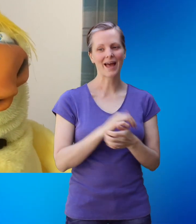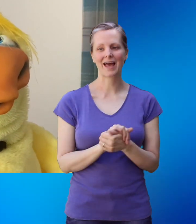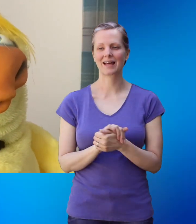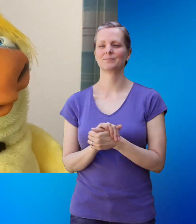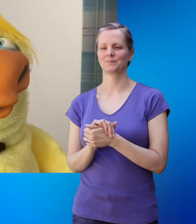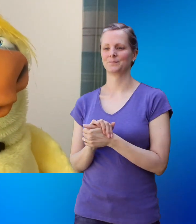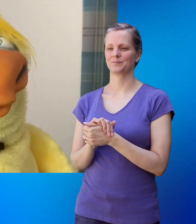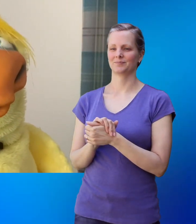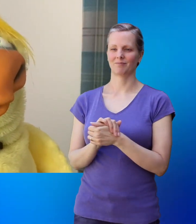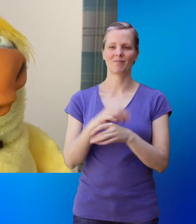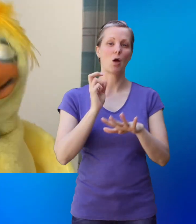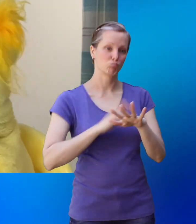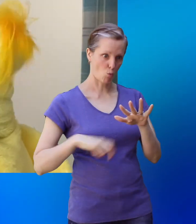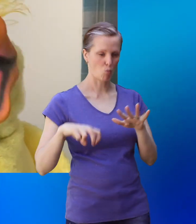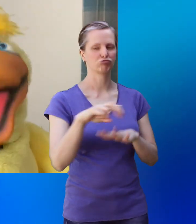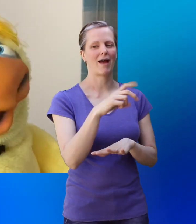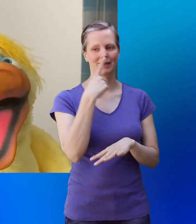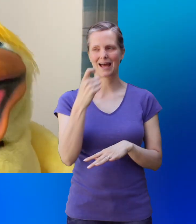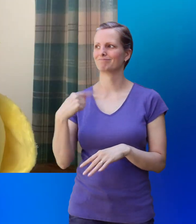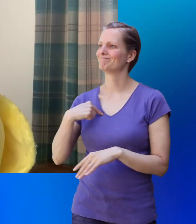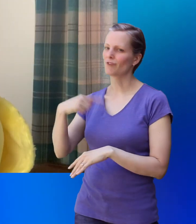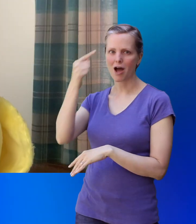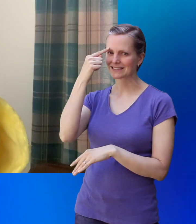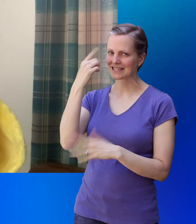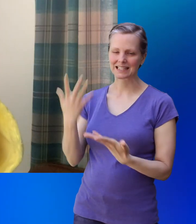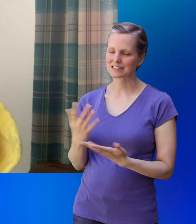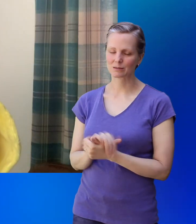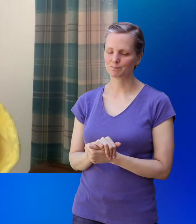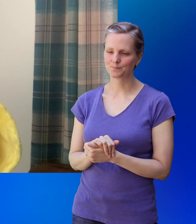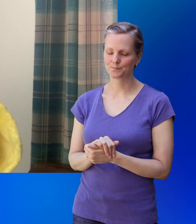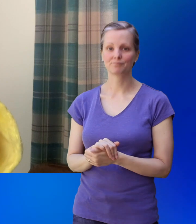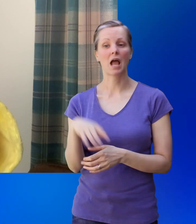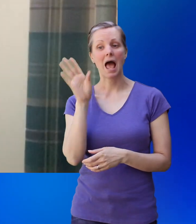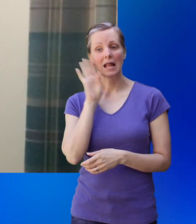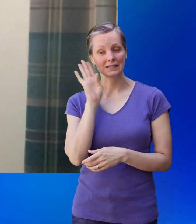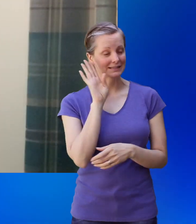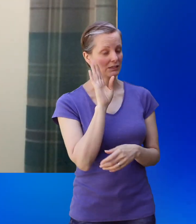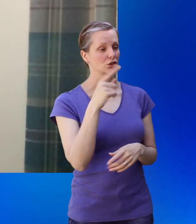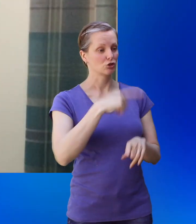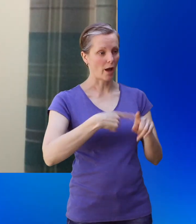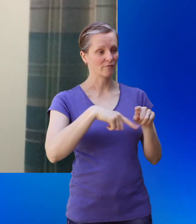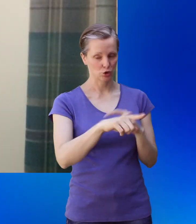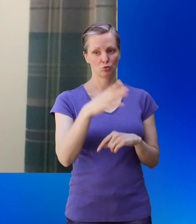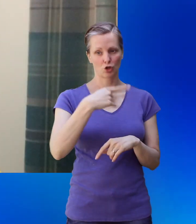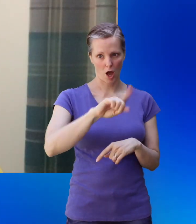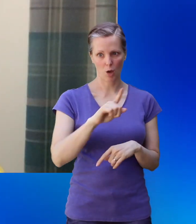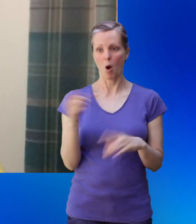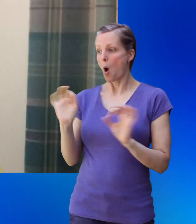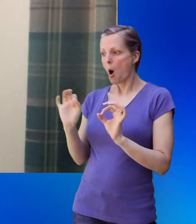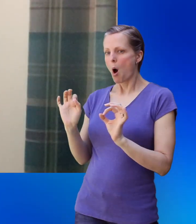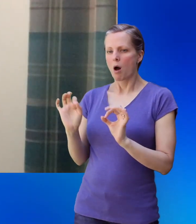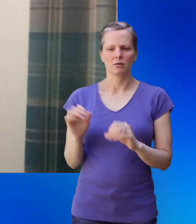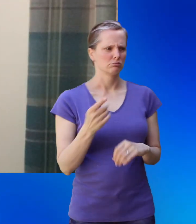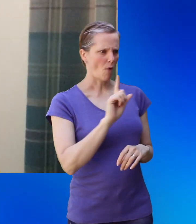be able to walk around the lake. I didn't think of that. Anyway, now listen, it's time for you to go. Oh. What is it?